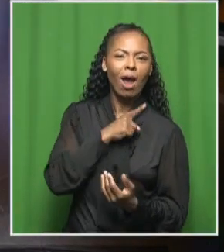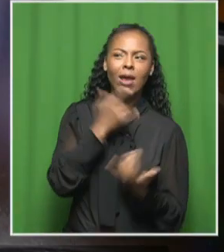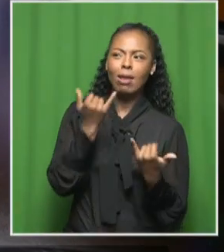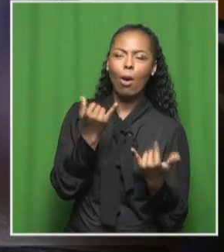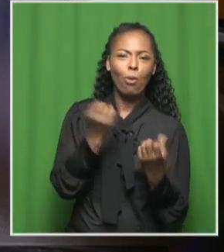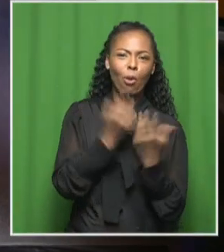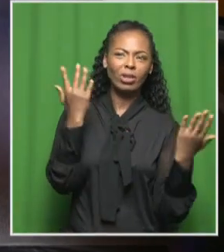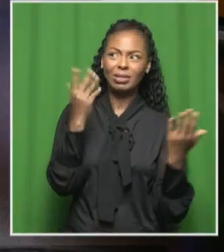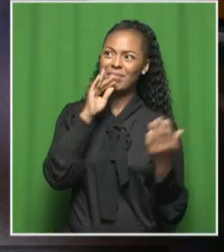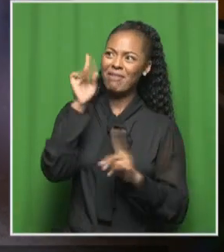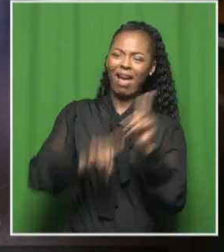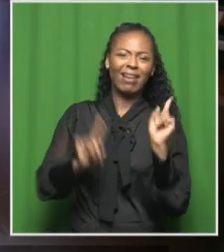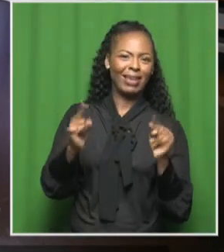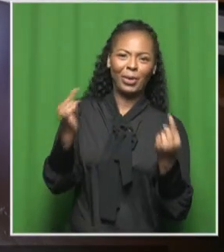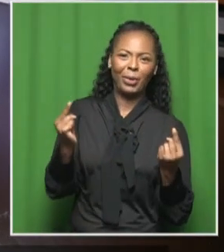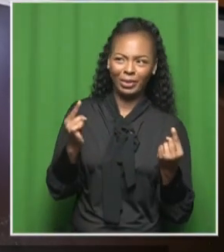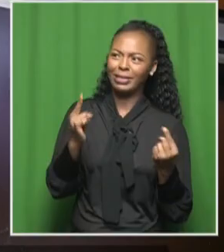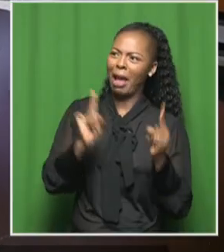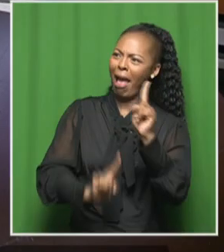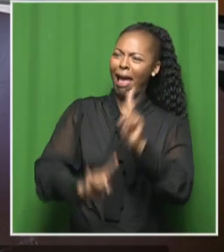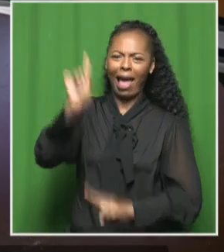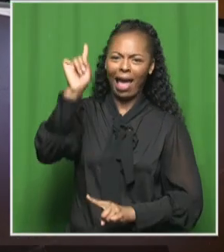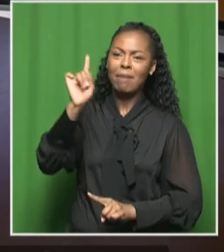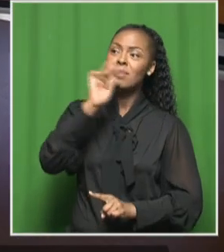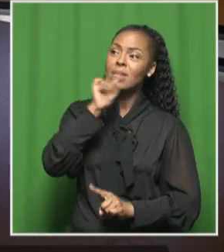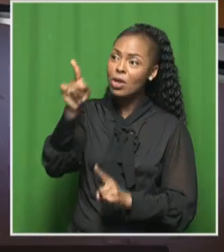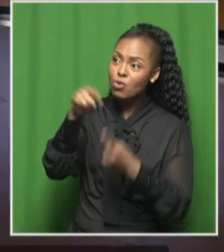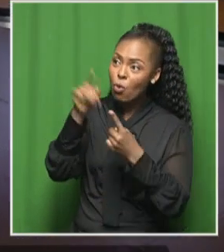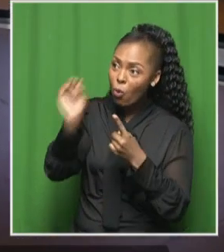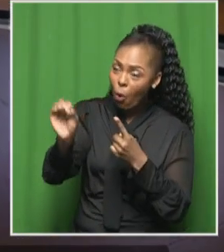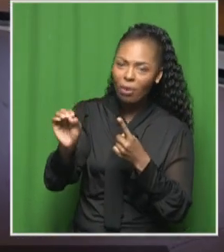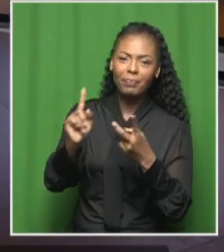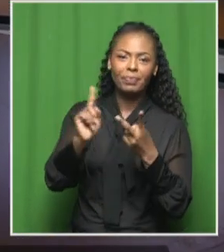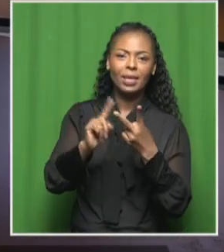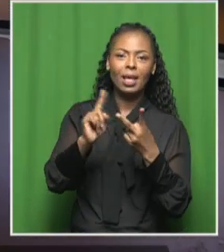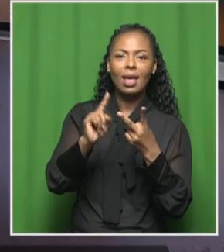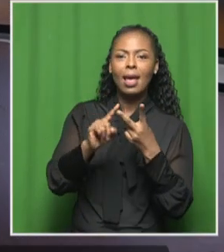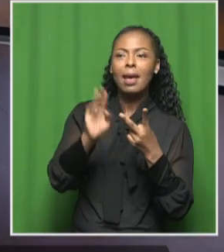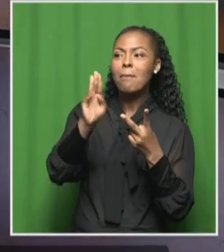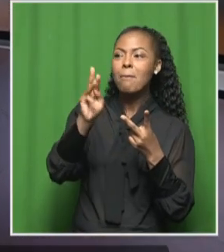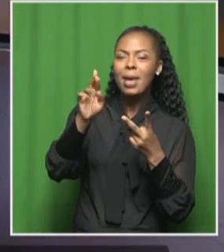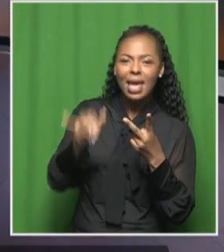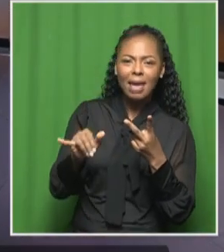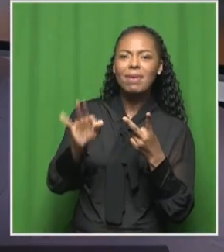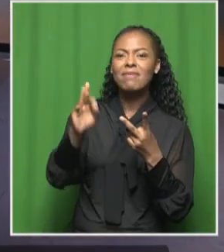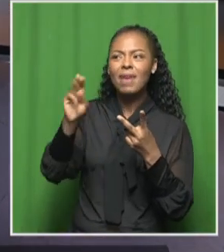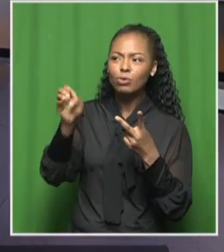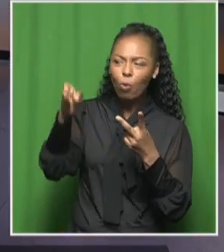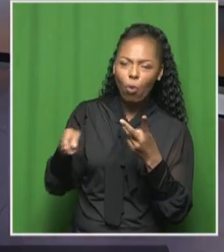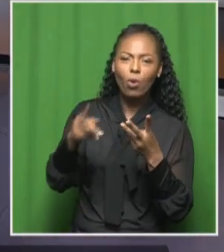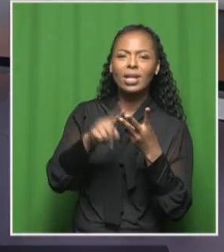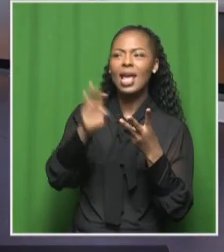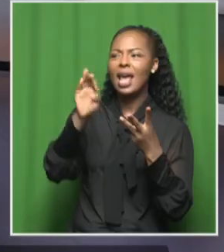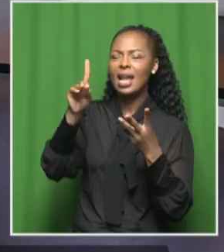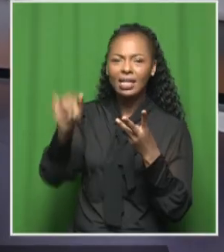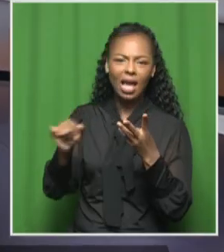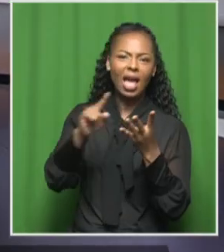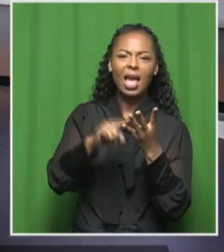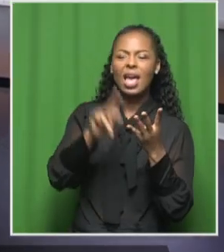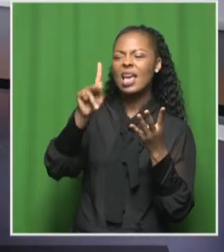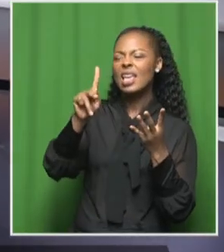way this could fail. I mean, there's you. You know, you've got Babyface on it, you've got L.A. Reid on it, you've got Kenny G on